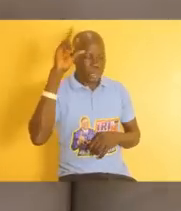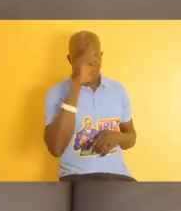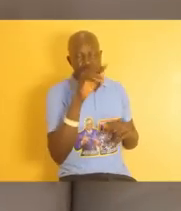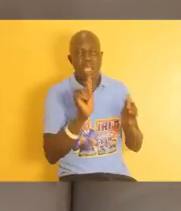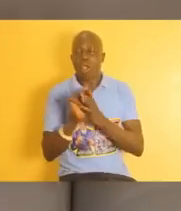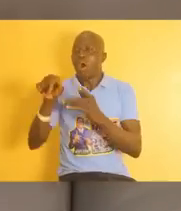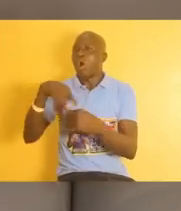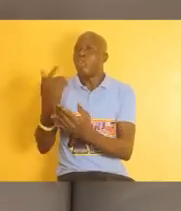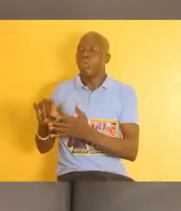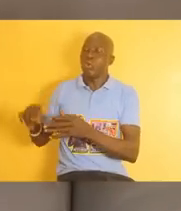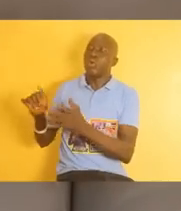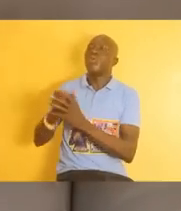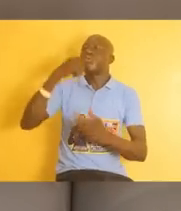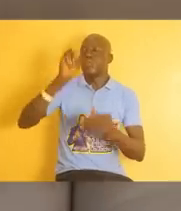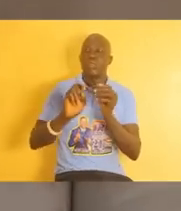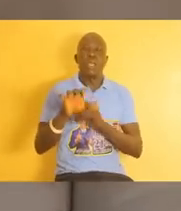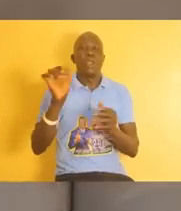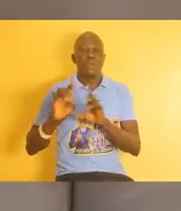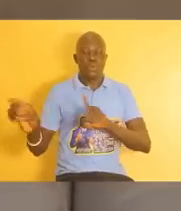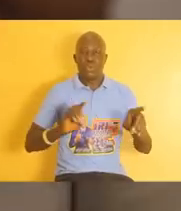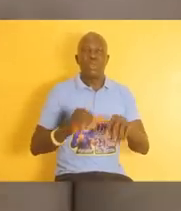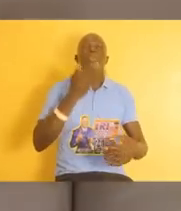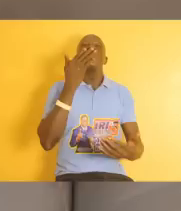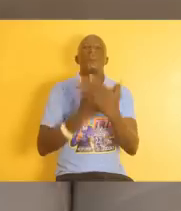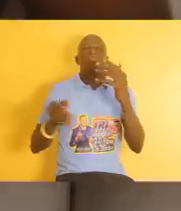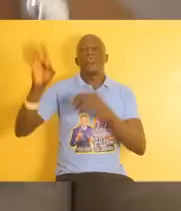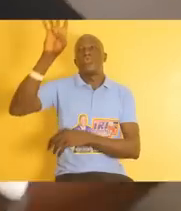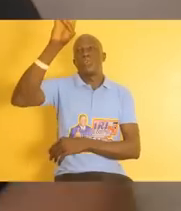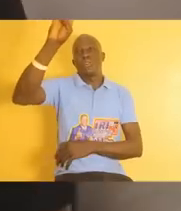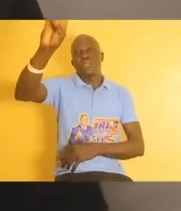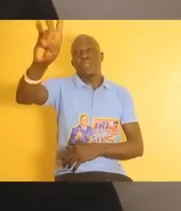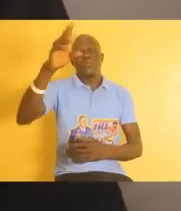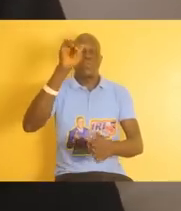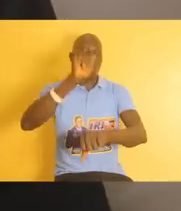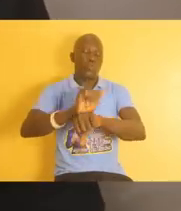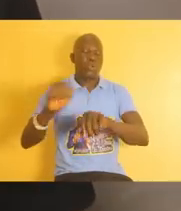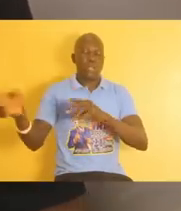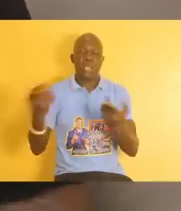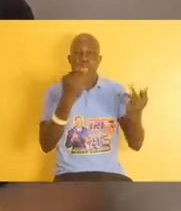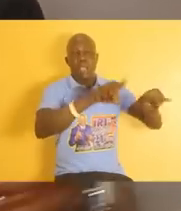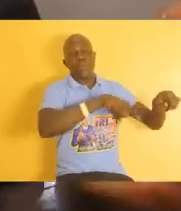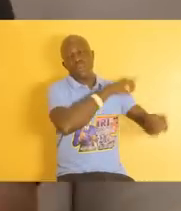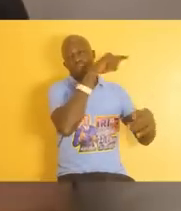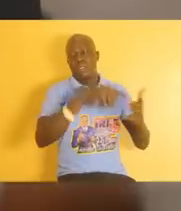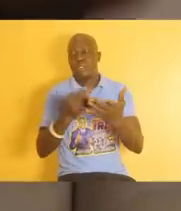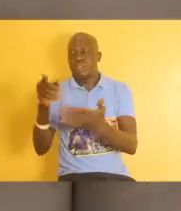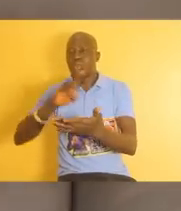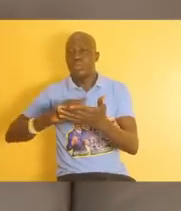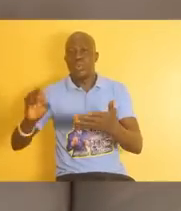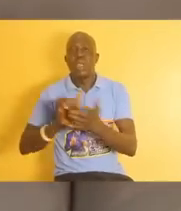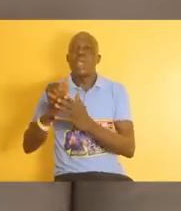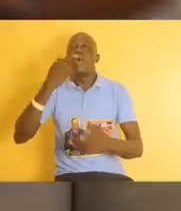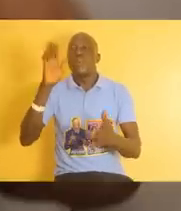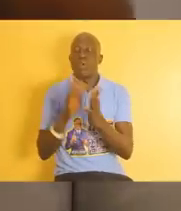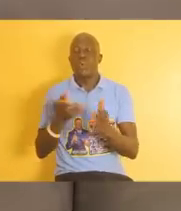to this. Want to work palace at the God has he said, "Let my servant." Lo se yi rabia kananda fa mo pase